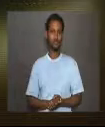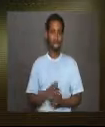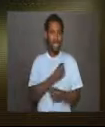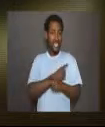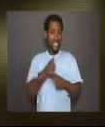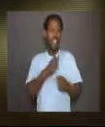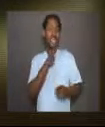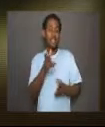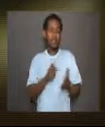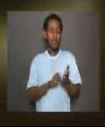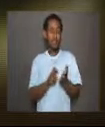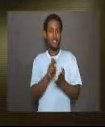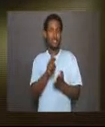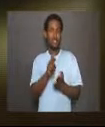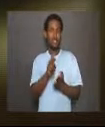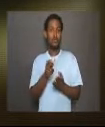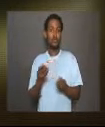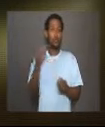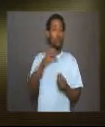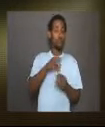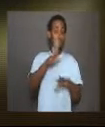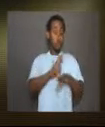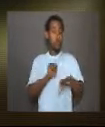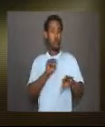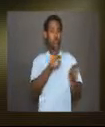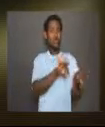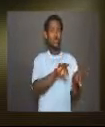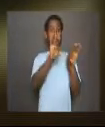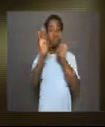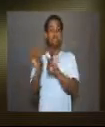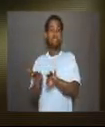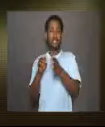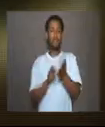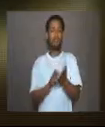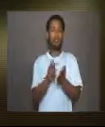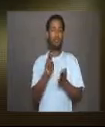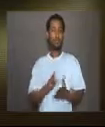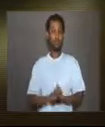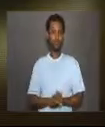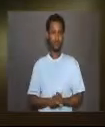Indirect democracy is also called representative democracy.